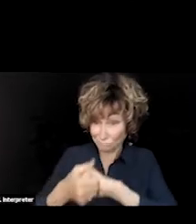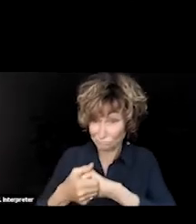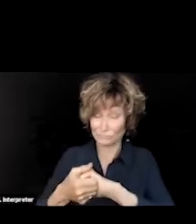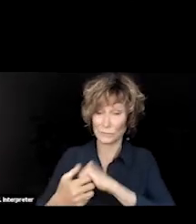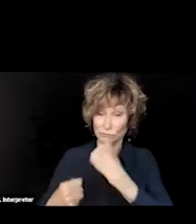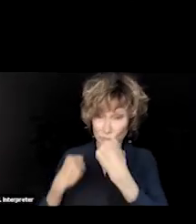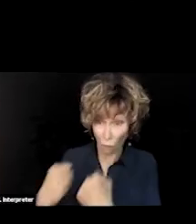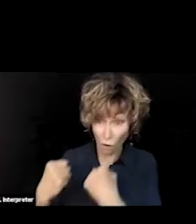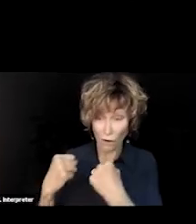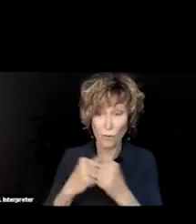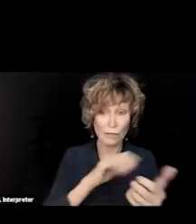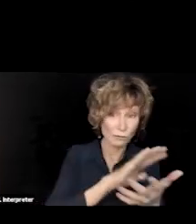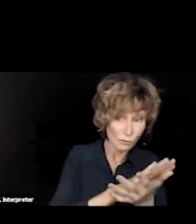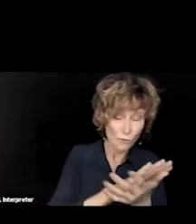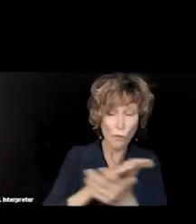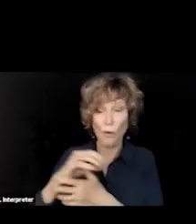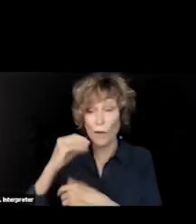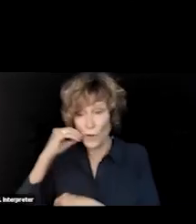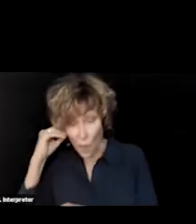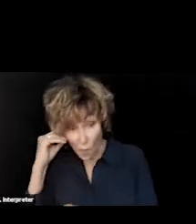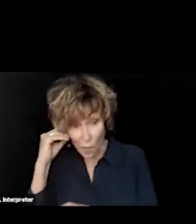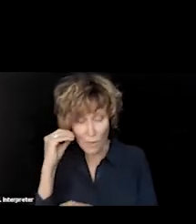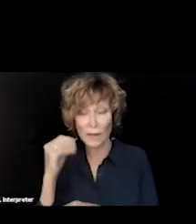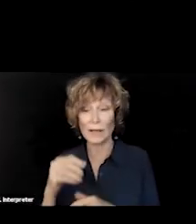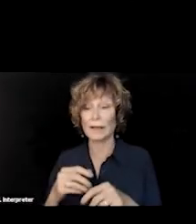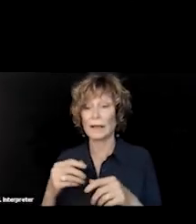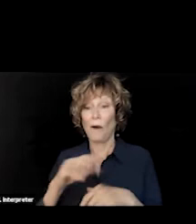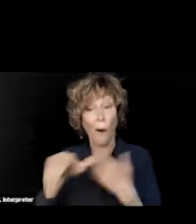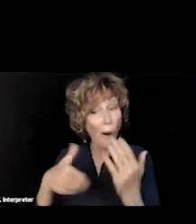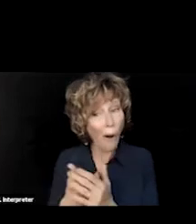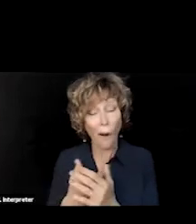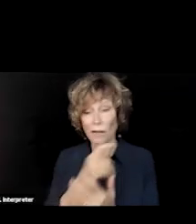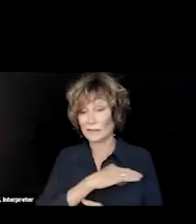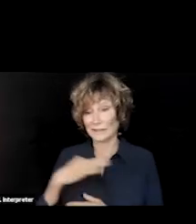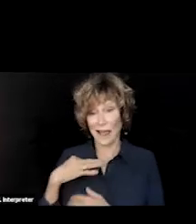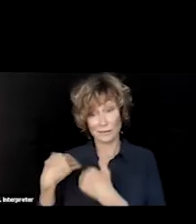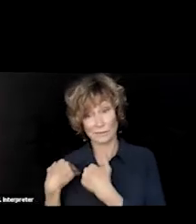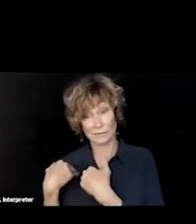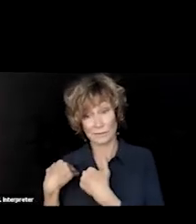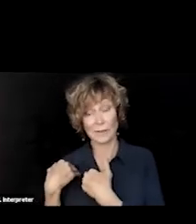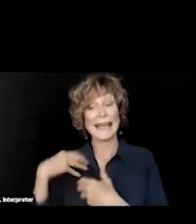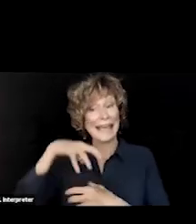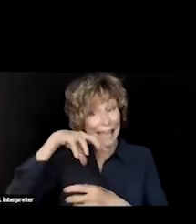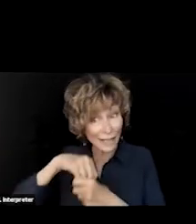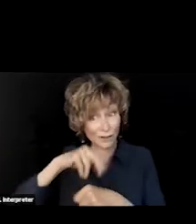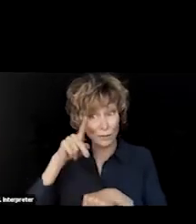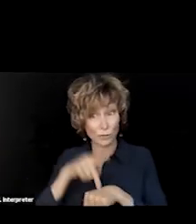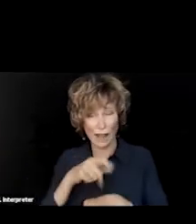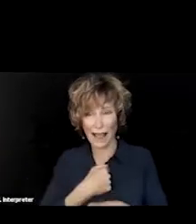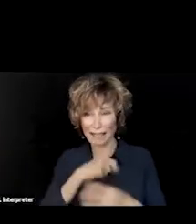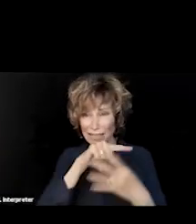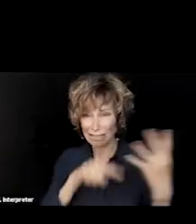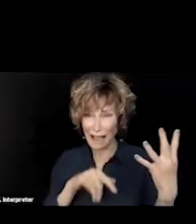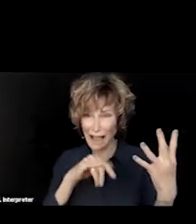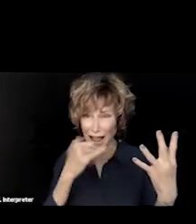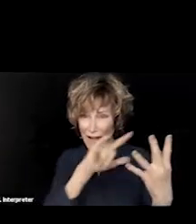partnerships between school and home rests with all staff, including the principal. I love these, and the first